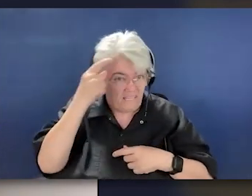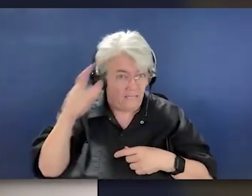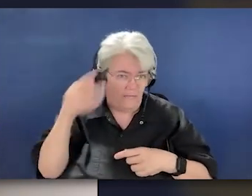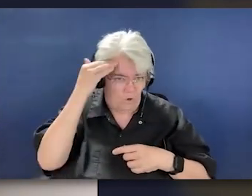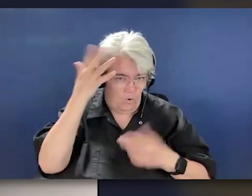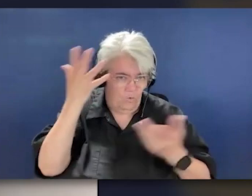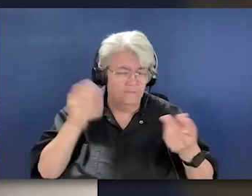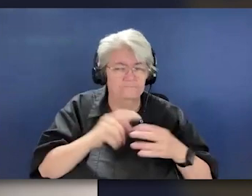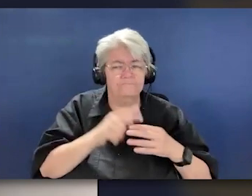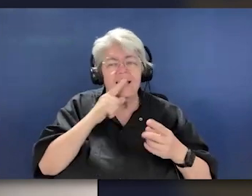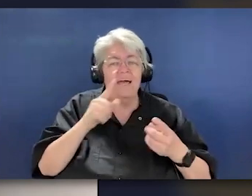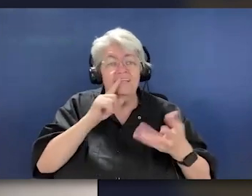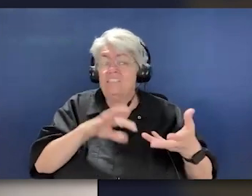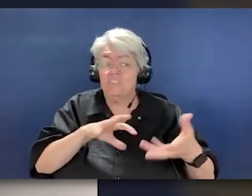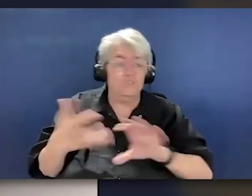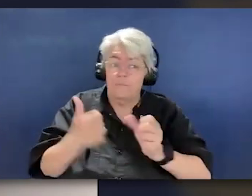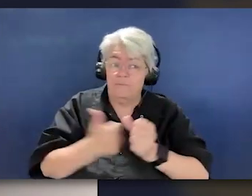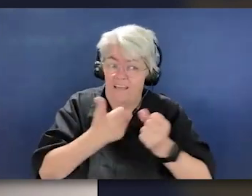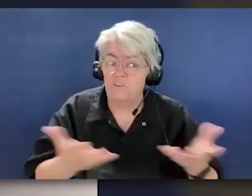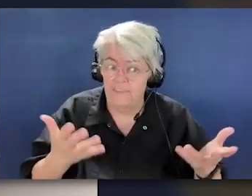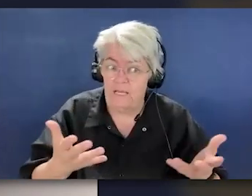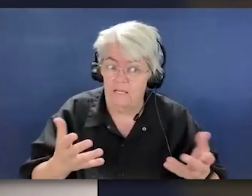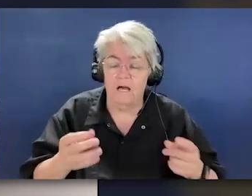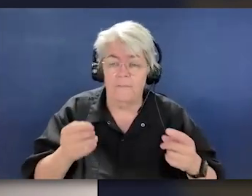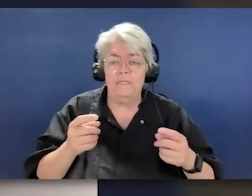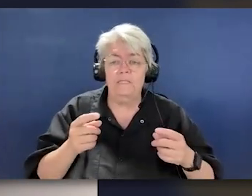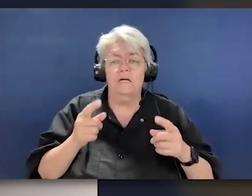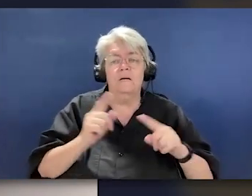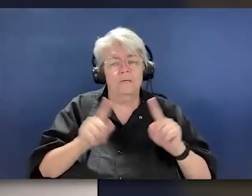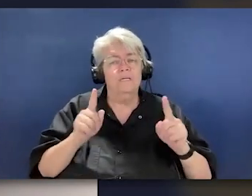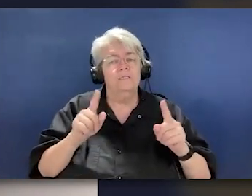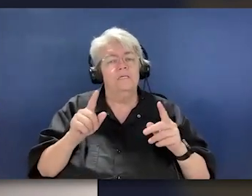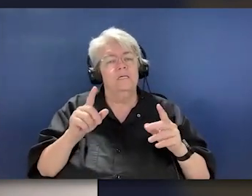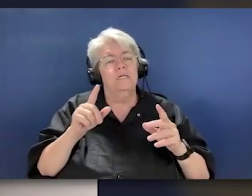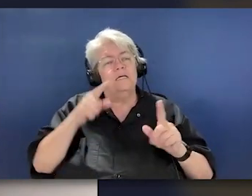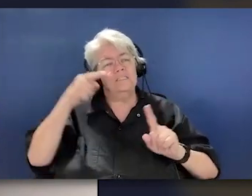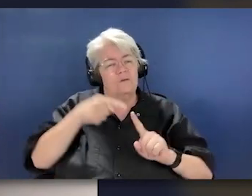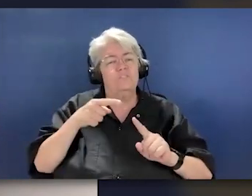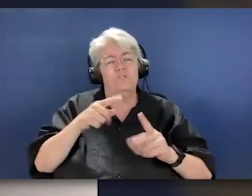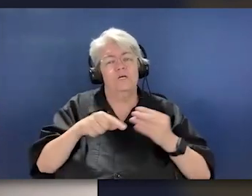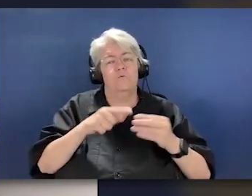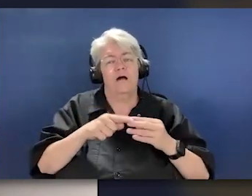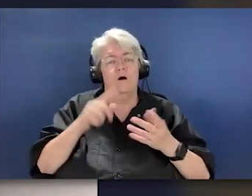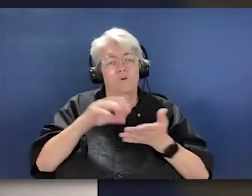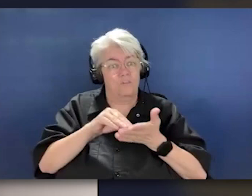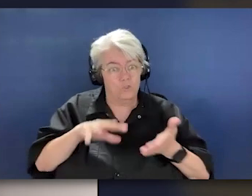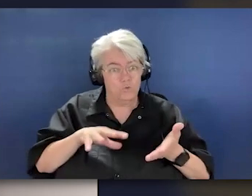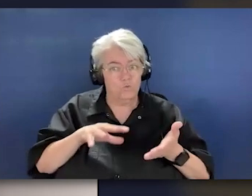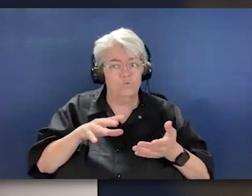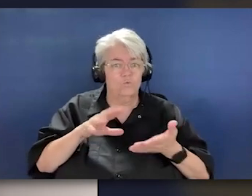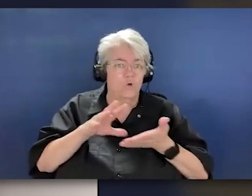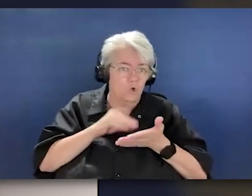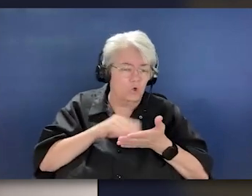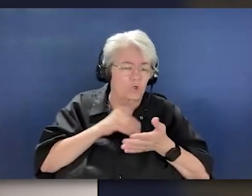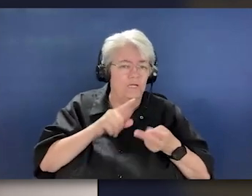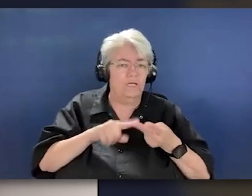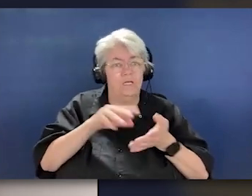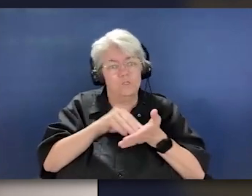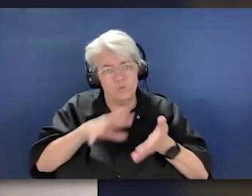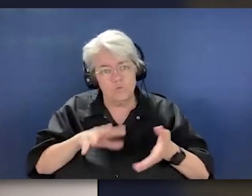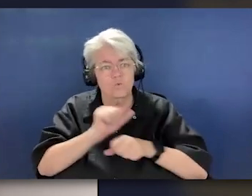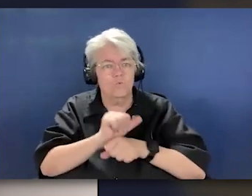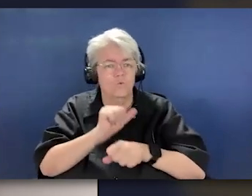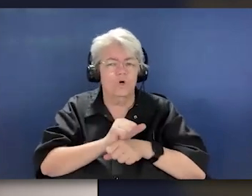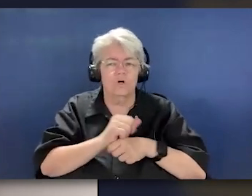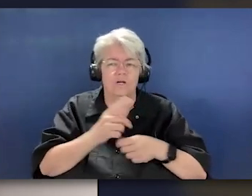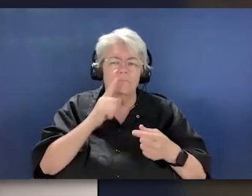all fields. I mean, but I think especially around student learning and student work, I feel